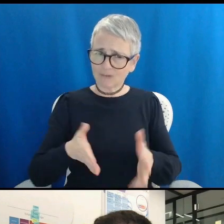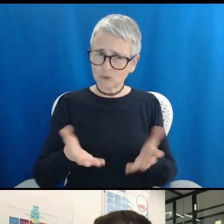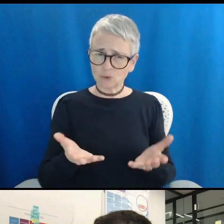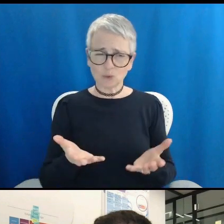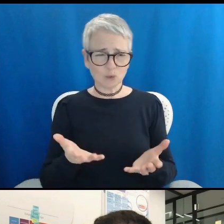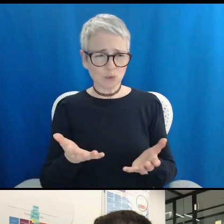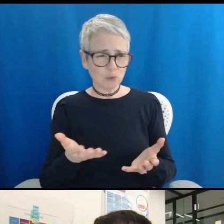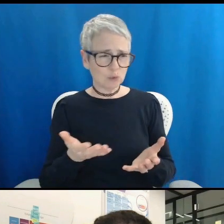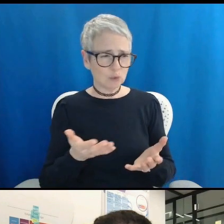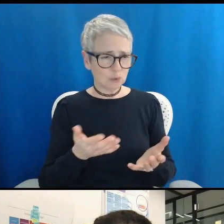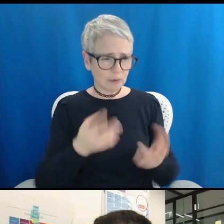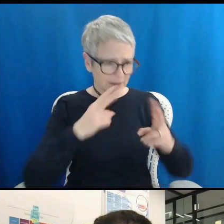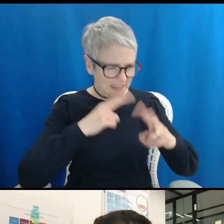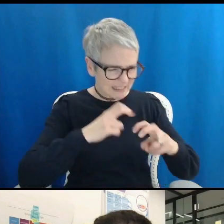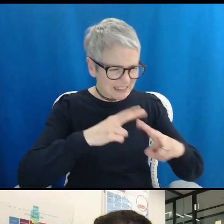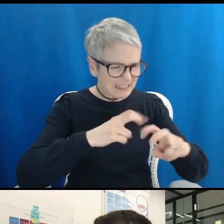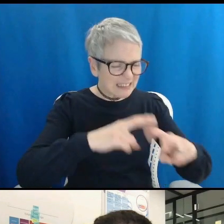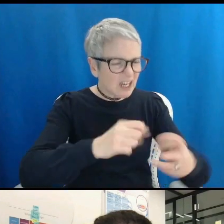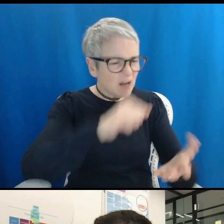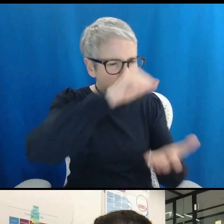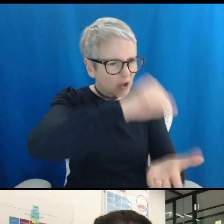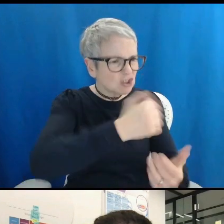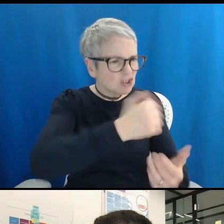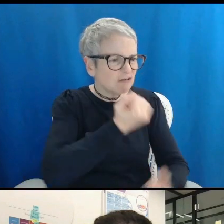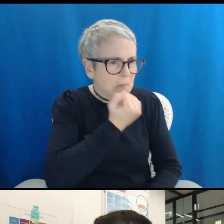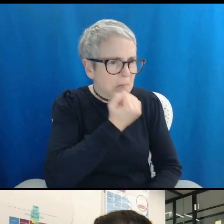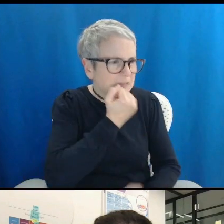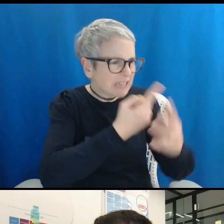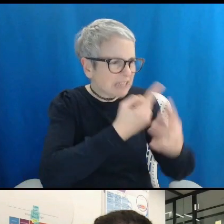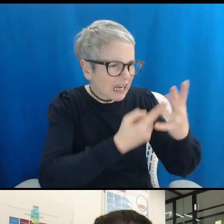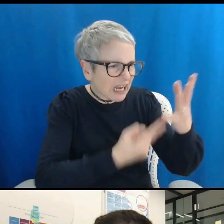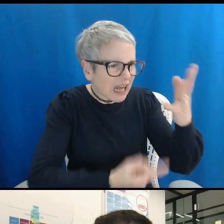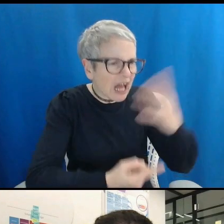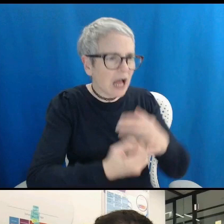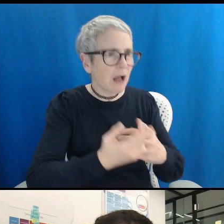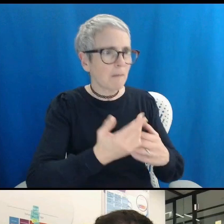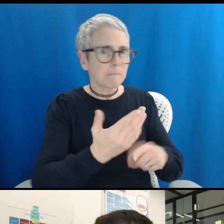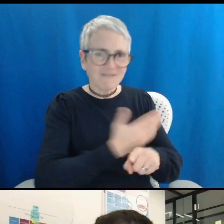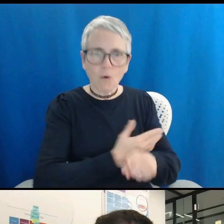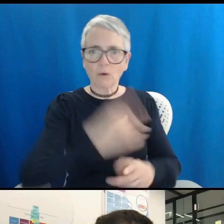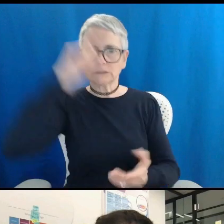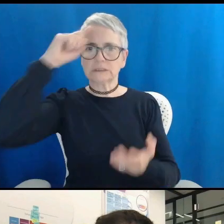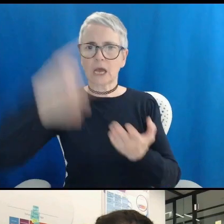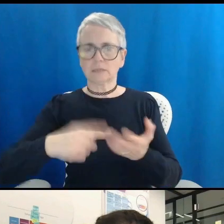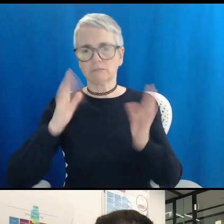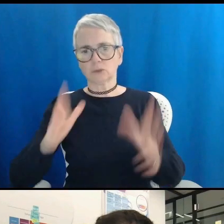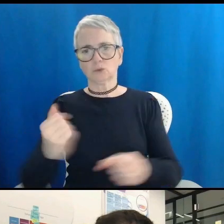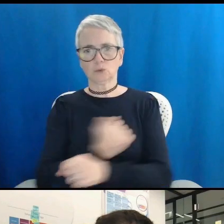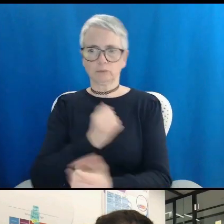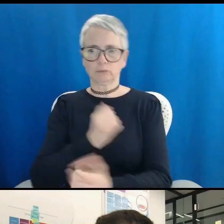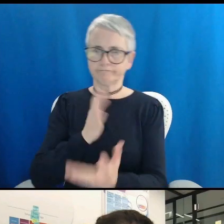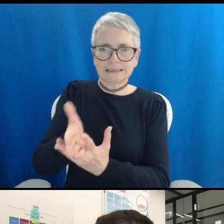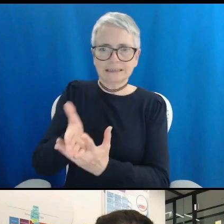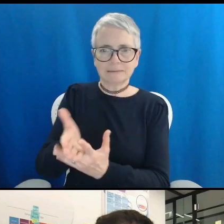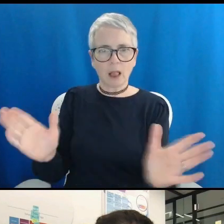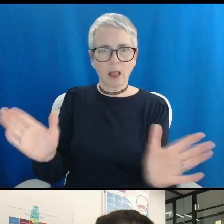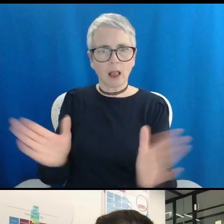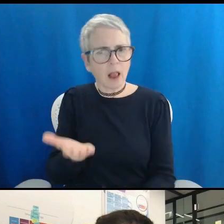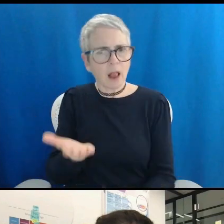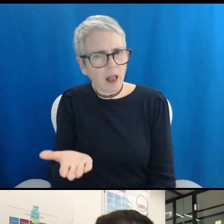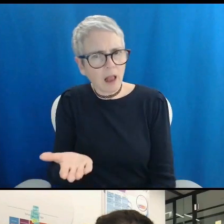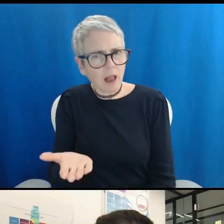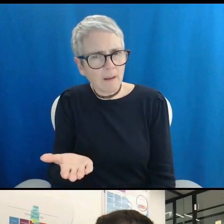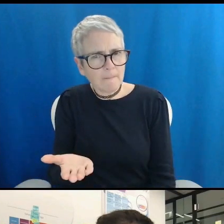evidence before we can continue or begin our disability inclusion work in our